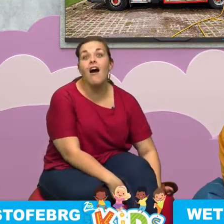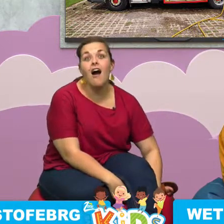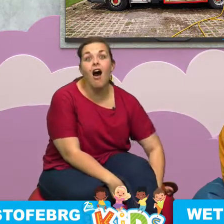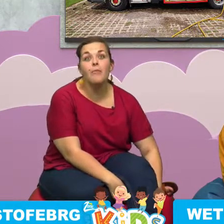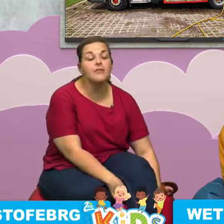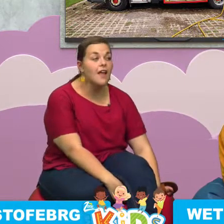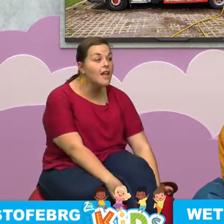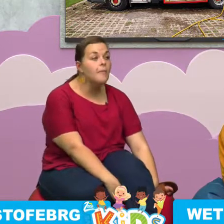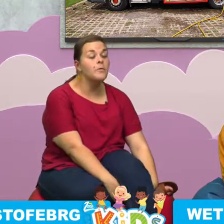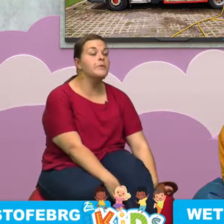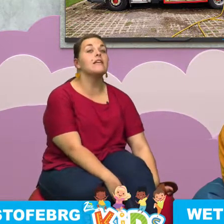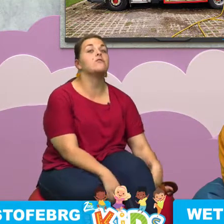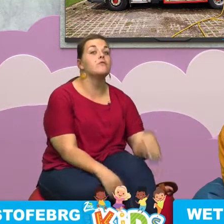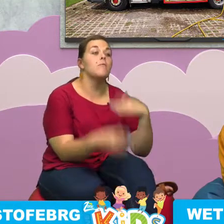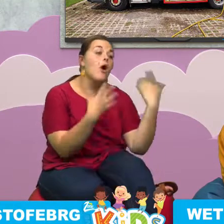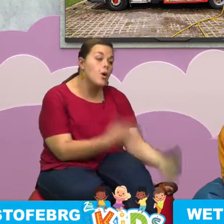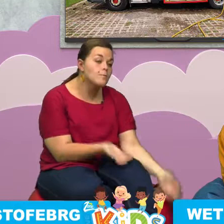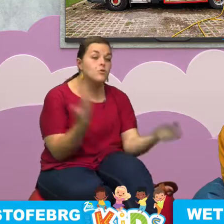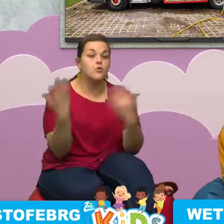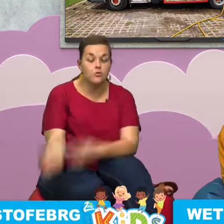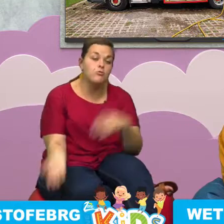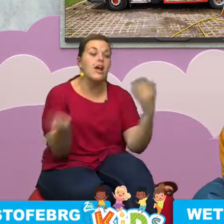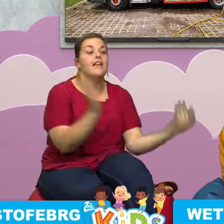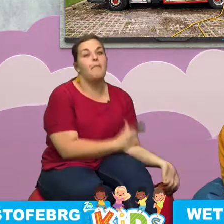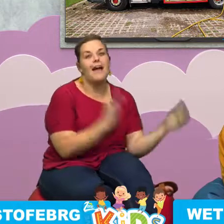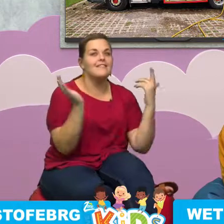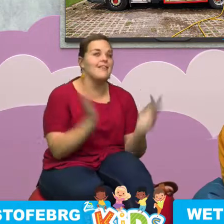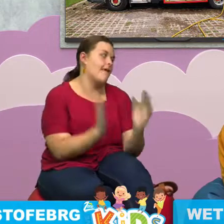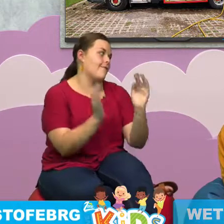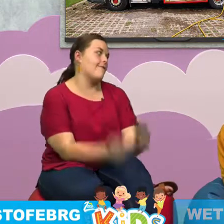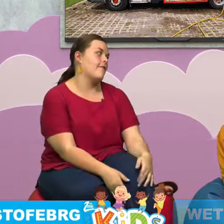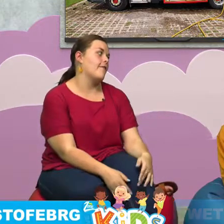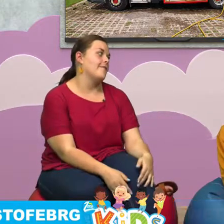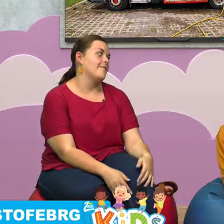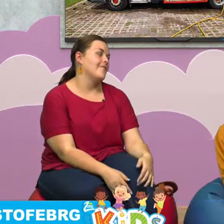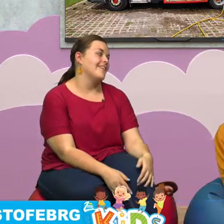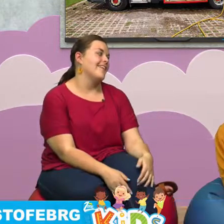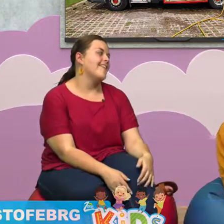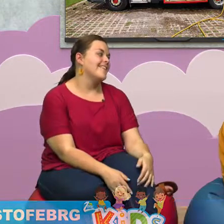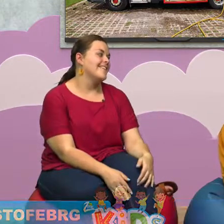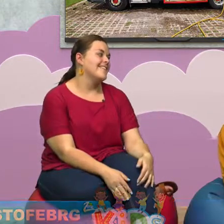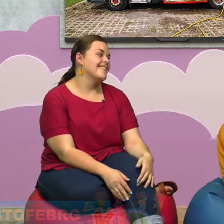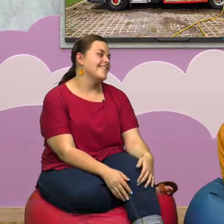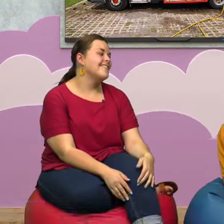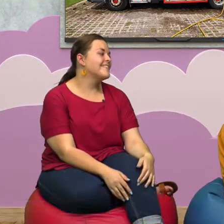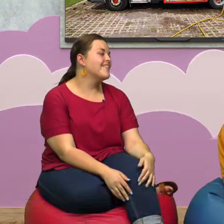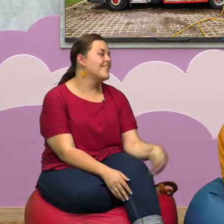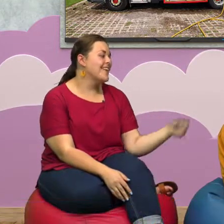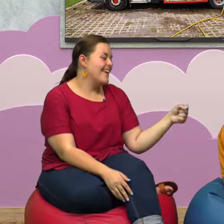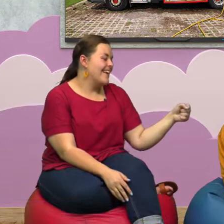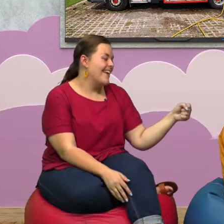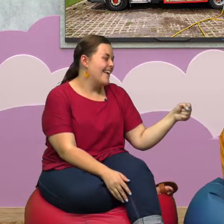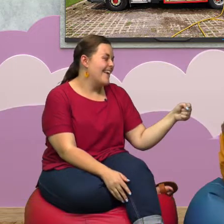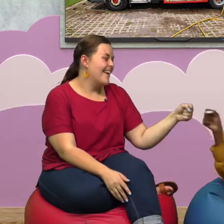They are, because without them we wouldn't get from our homes to school and back safe. Yes, definitely. I thought so. You